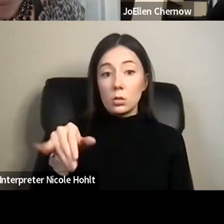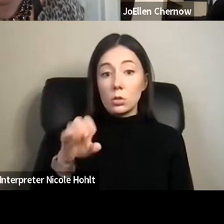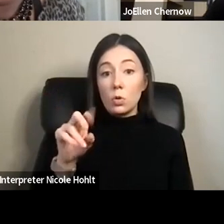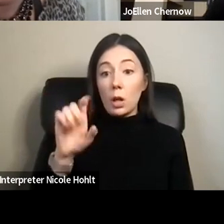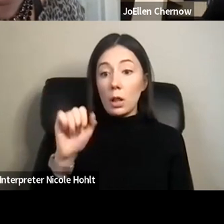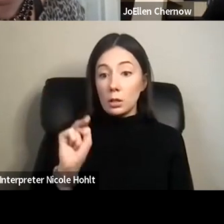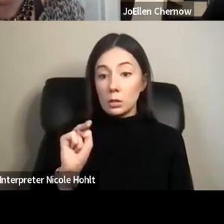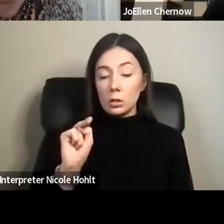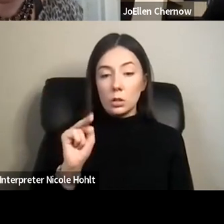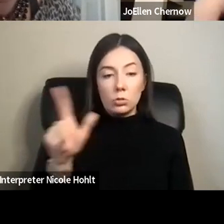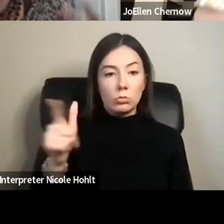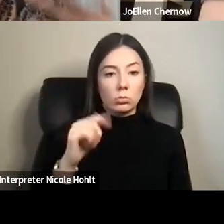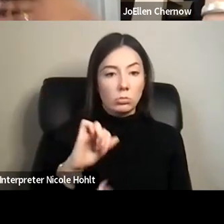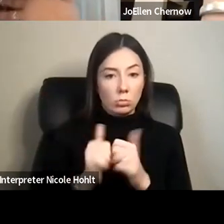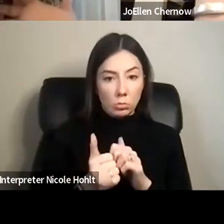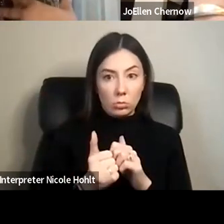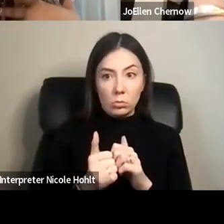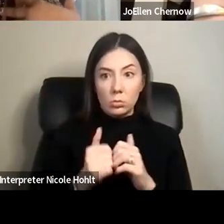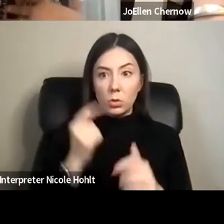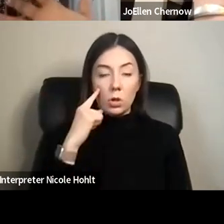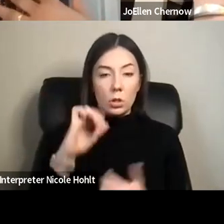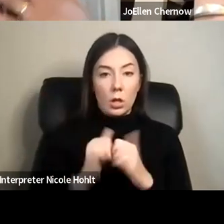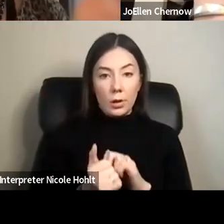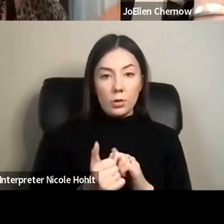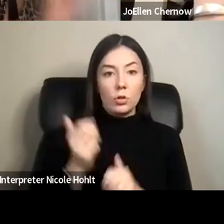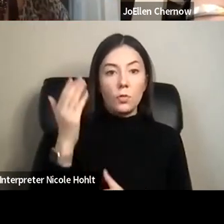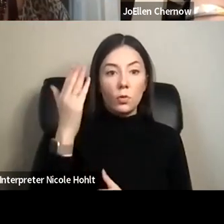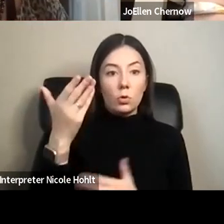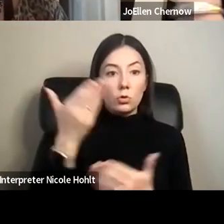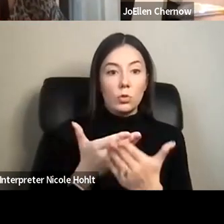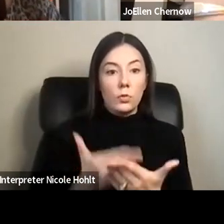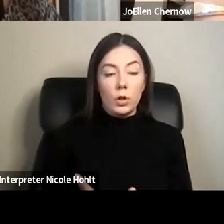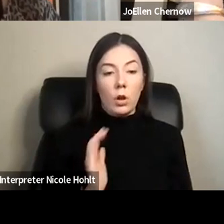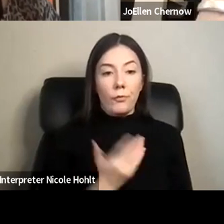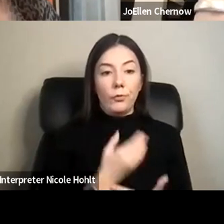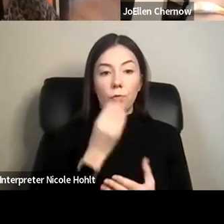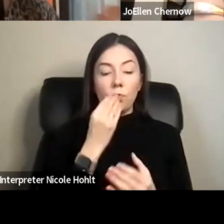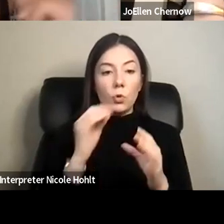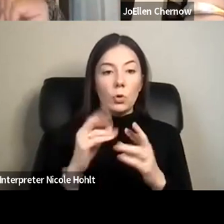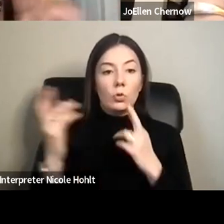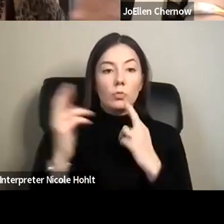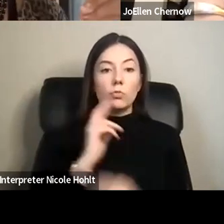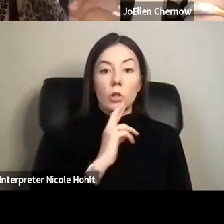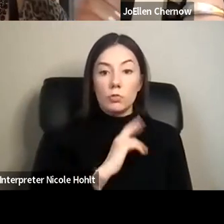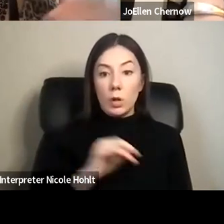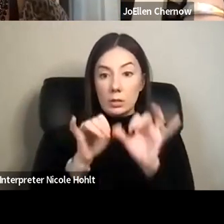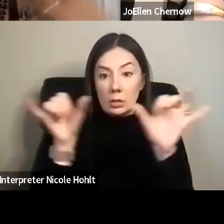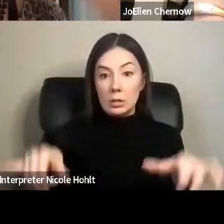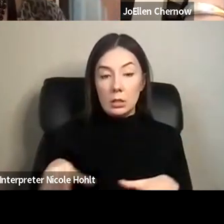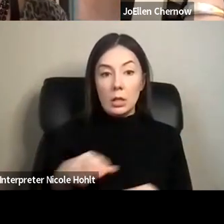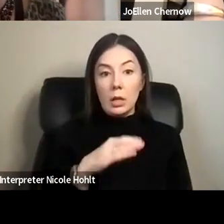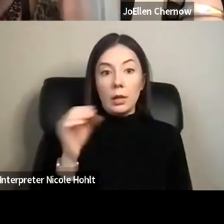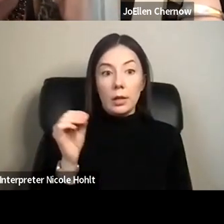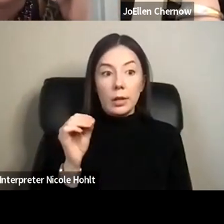future proofing our food system, and how does that relate, or how does restaurant workers' rights fit into